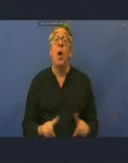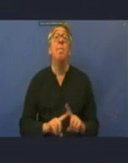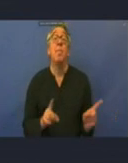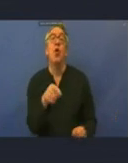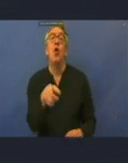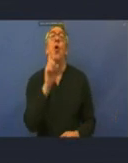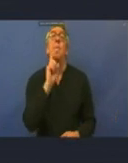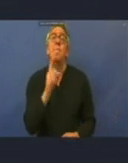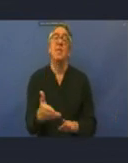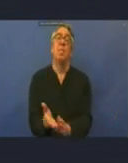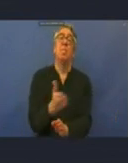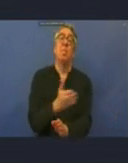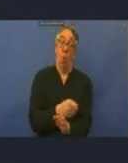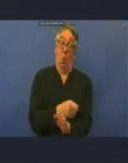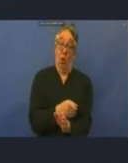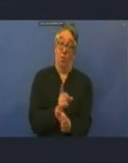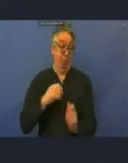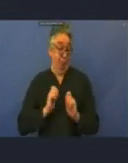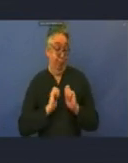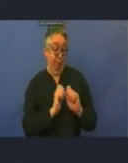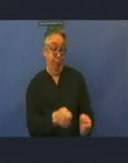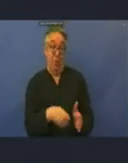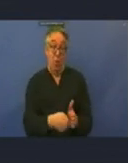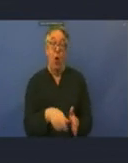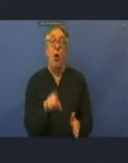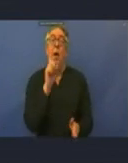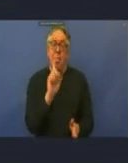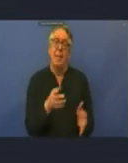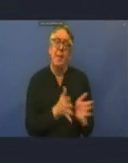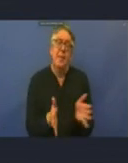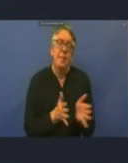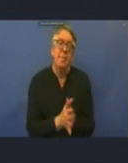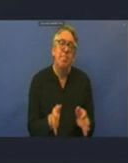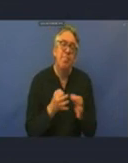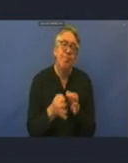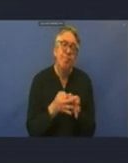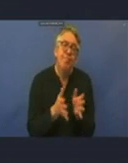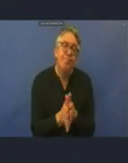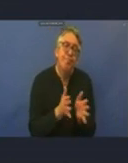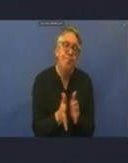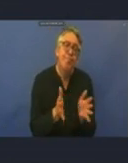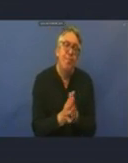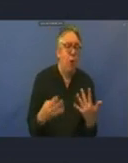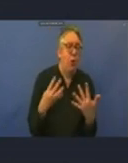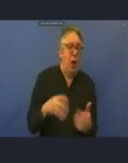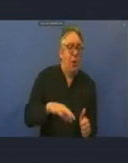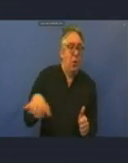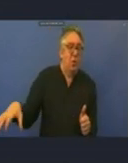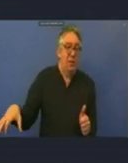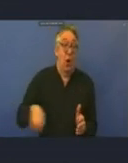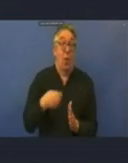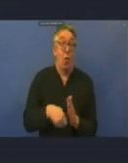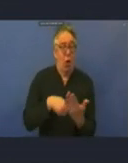describe these organizations in your application. In the description of your project, we need to see